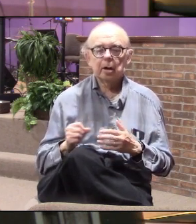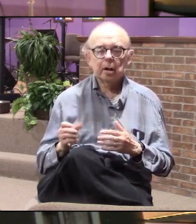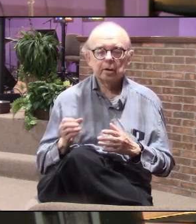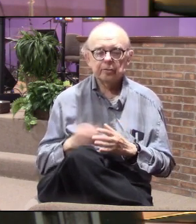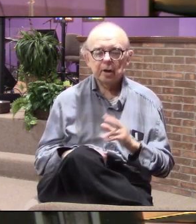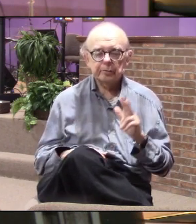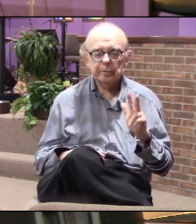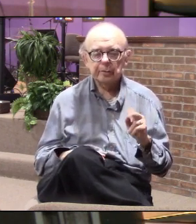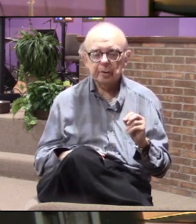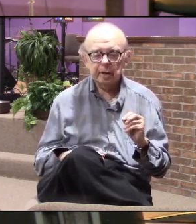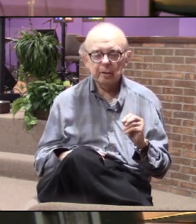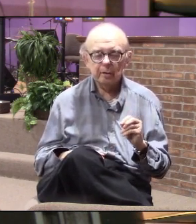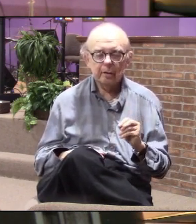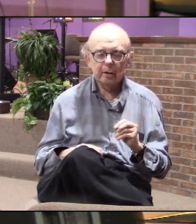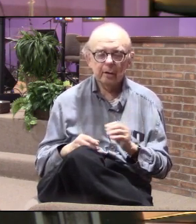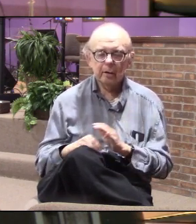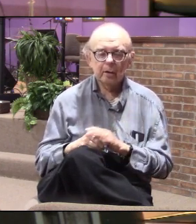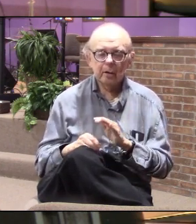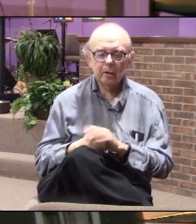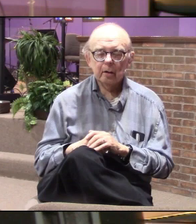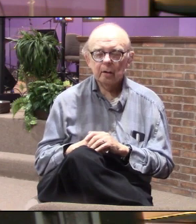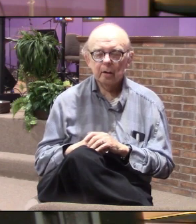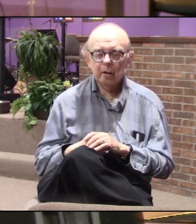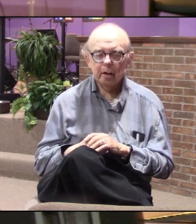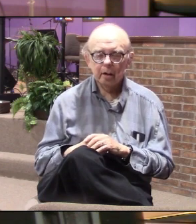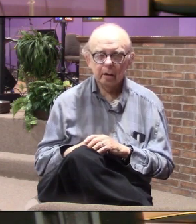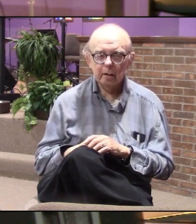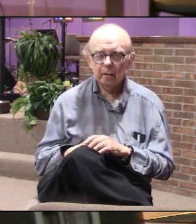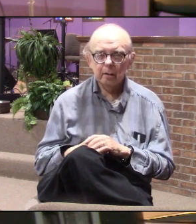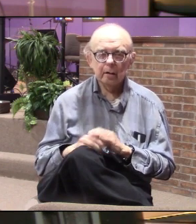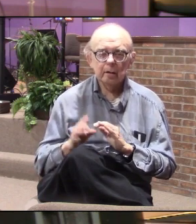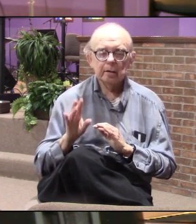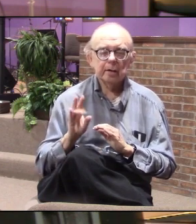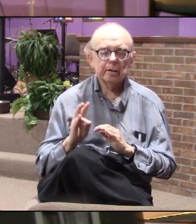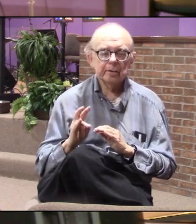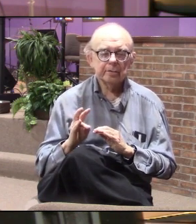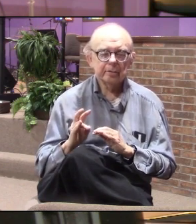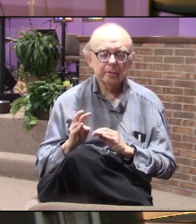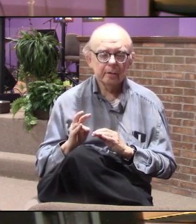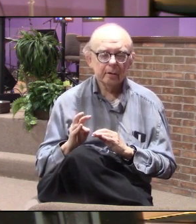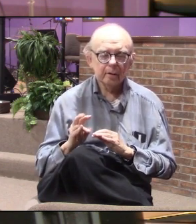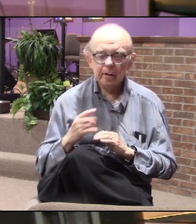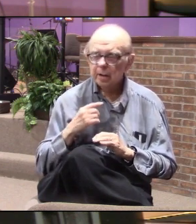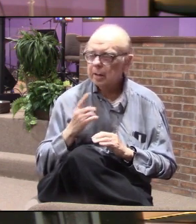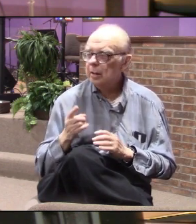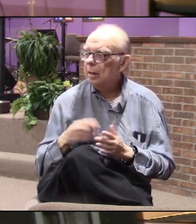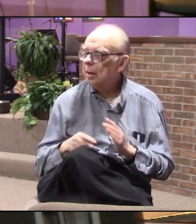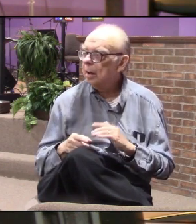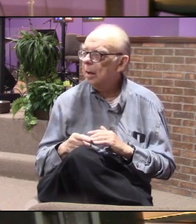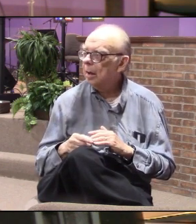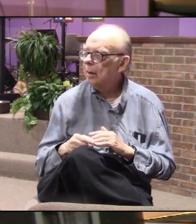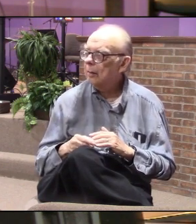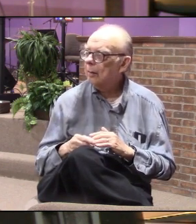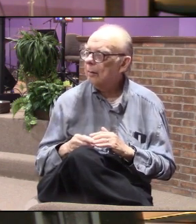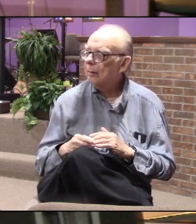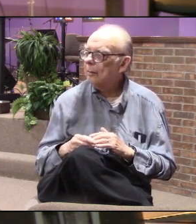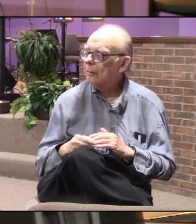30, in verse number 7, I tell you what, how about if we do